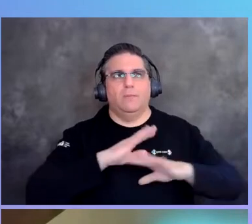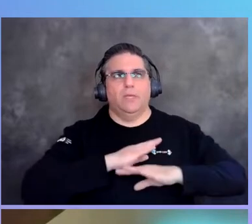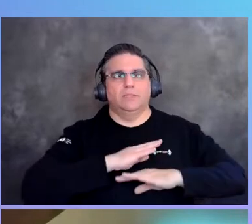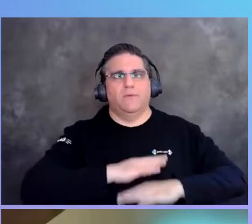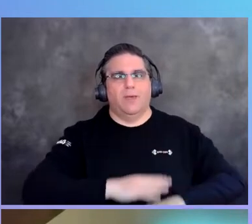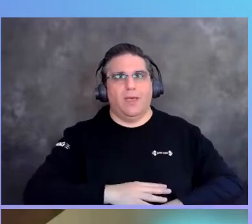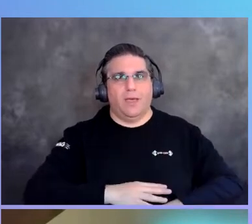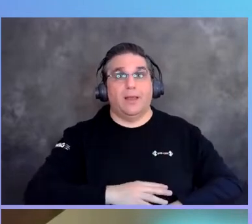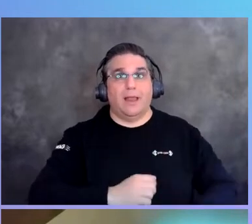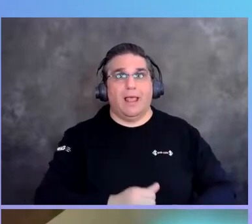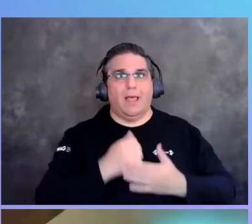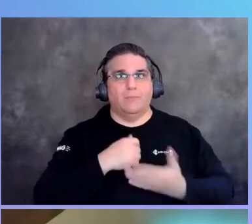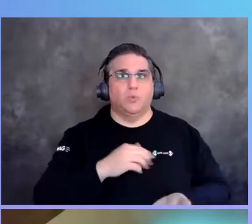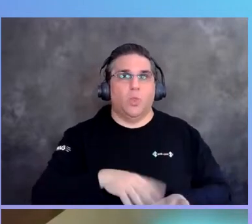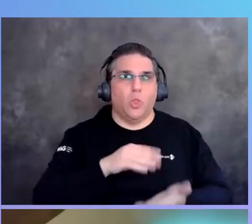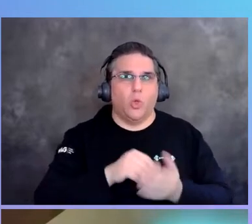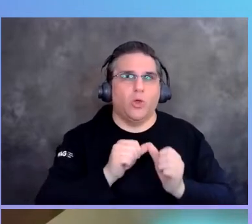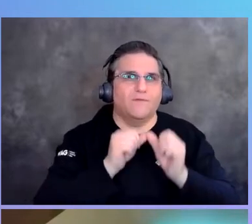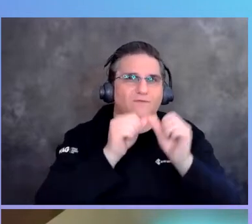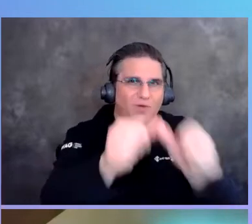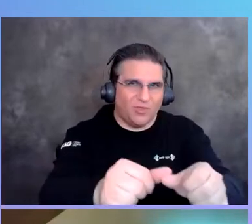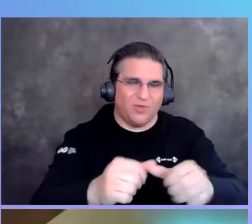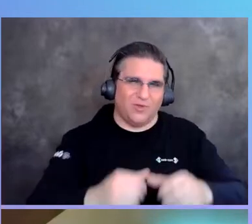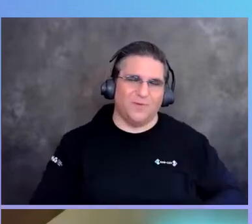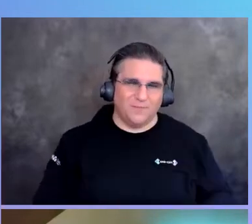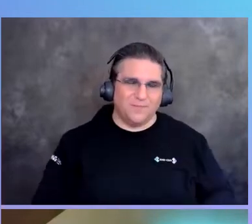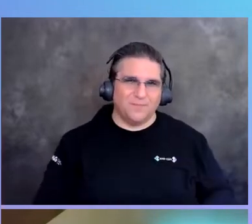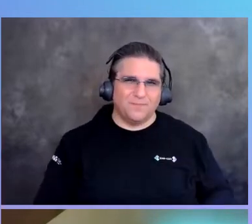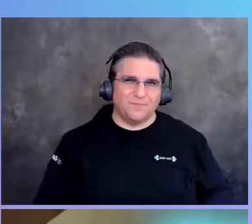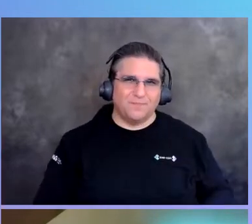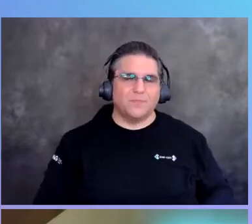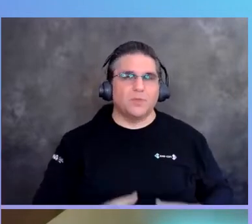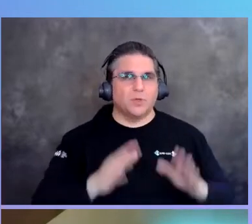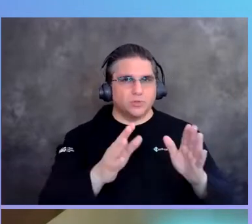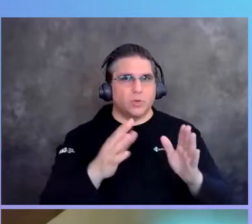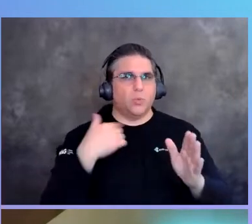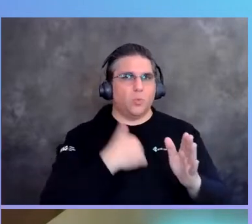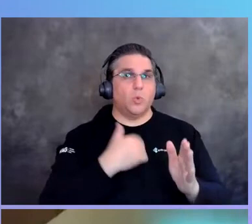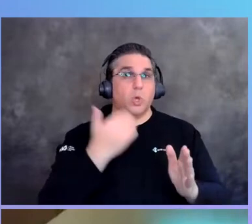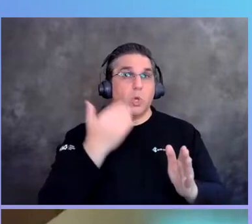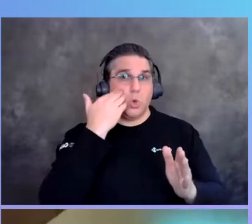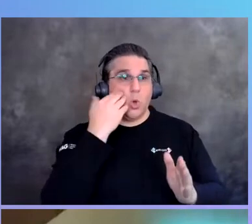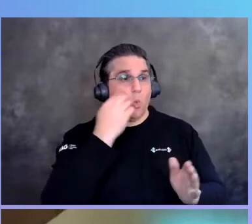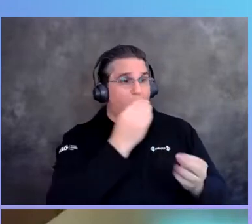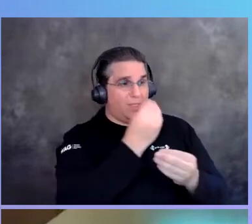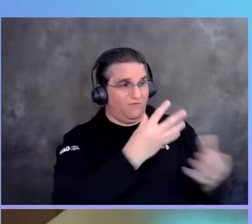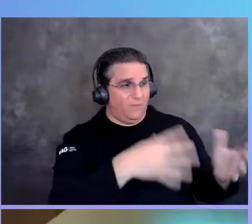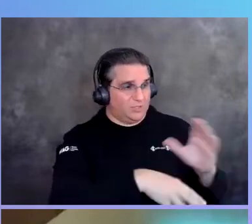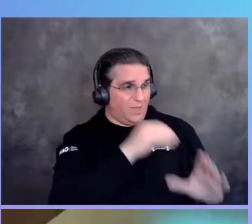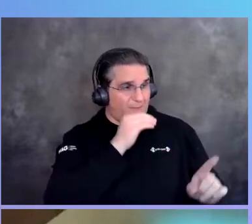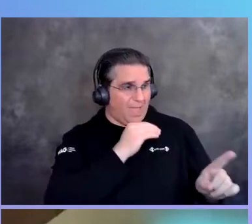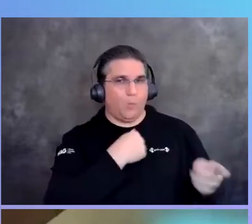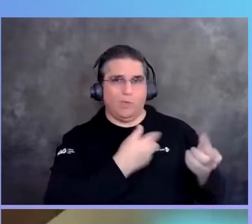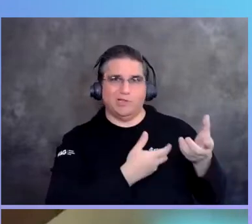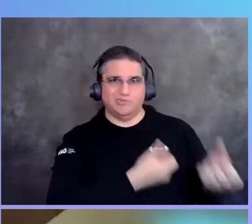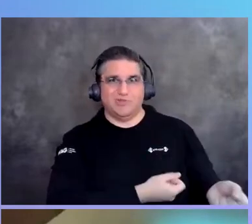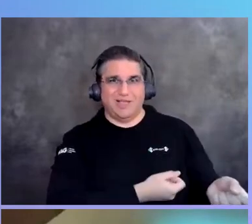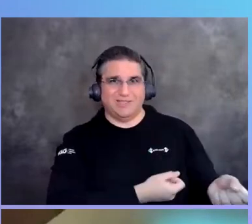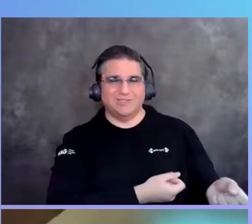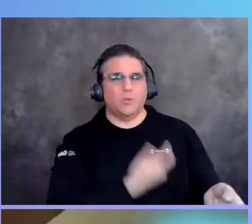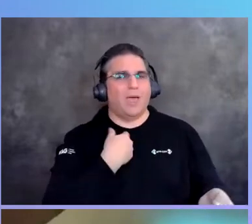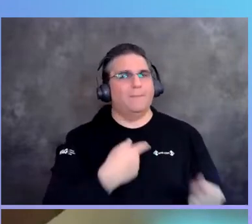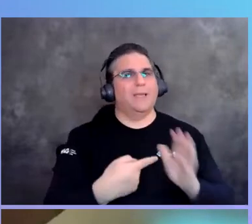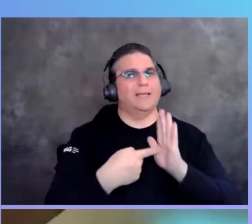learning. So we know we can trust the output of the models. And so I'm very excited to demo